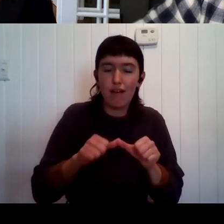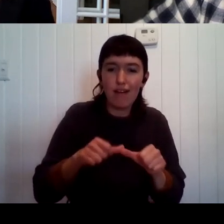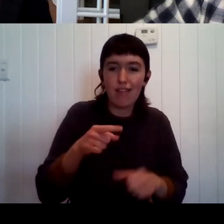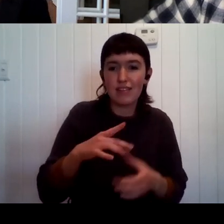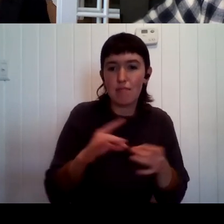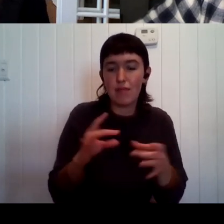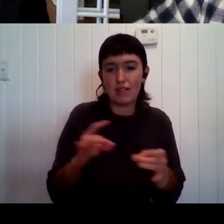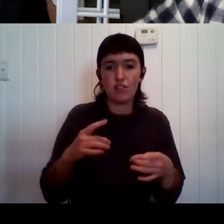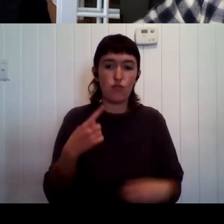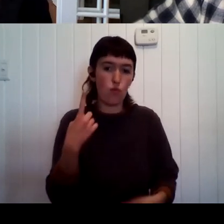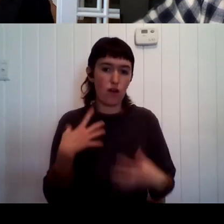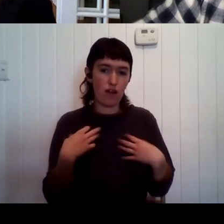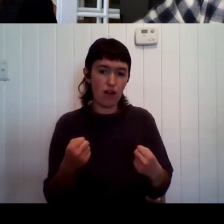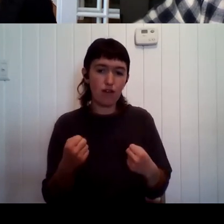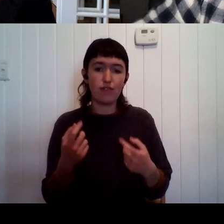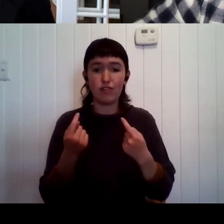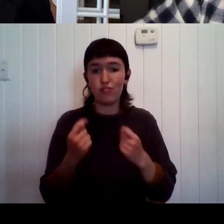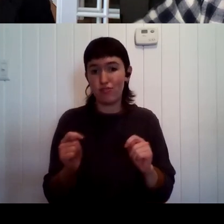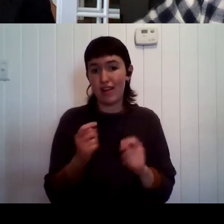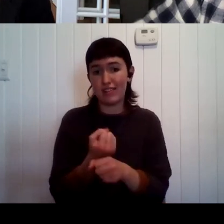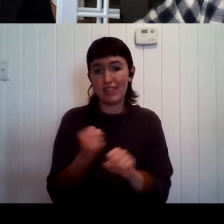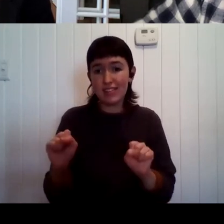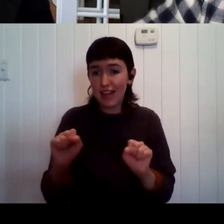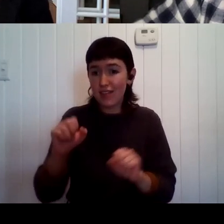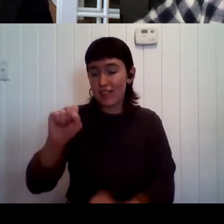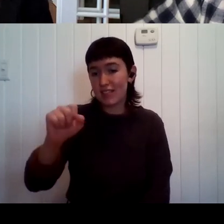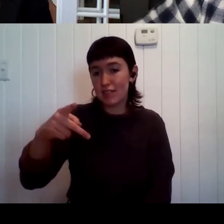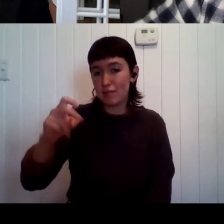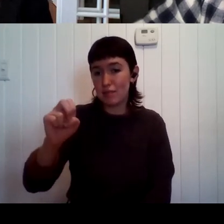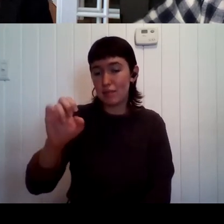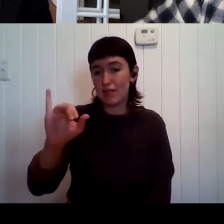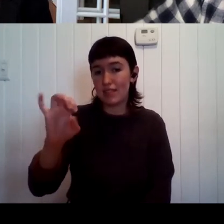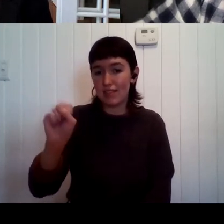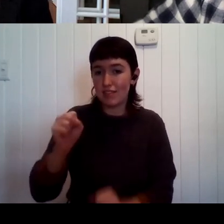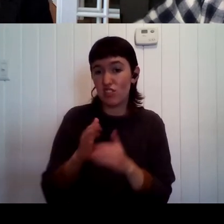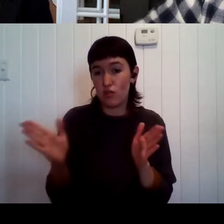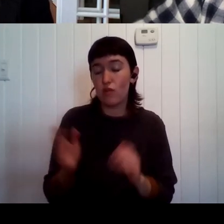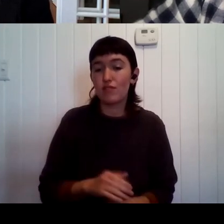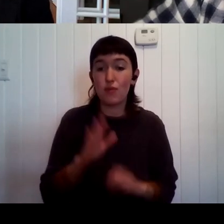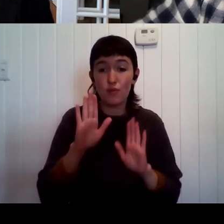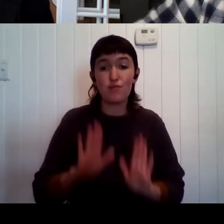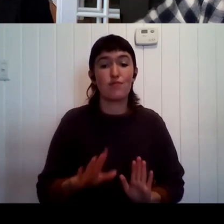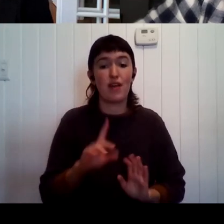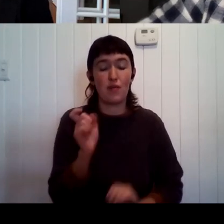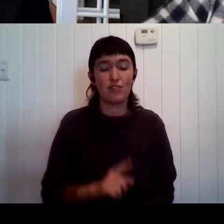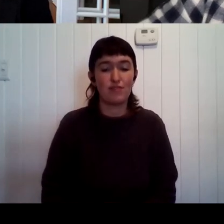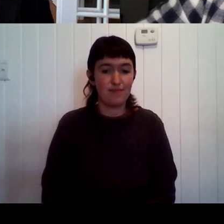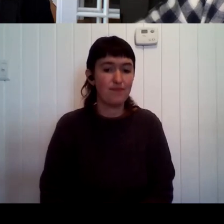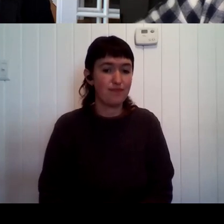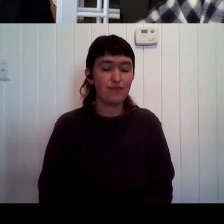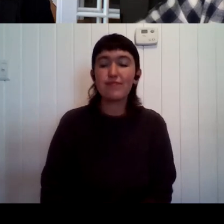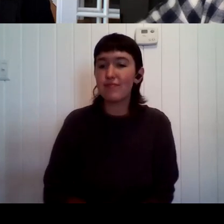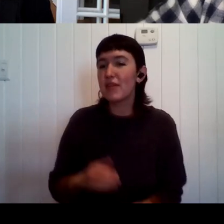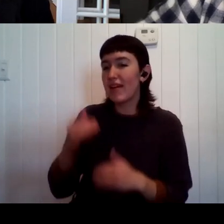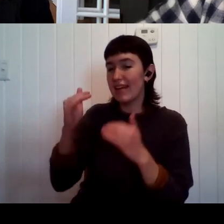try to save species in general? So great question. Thanks. The next question is from